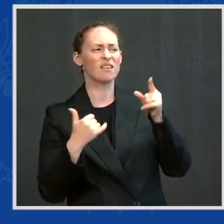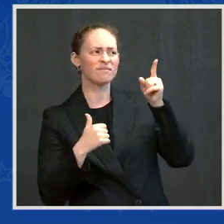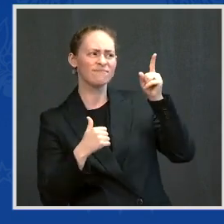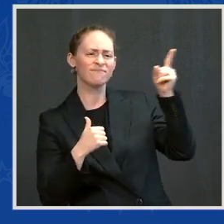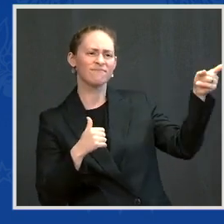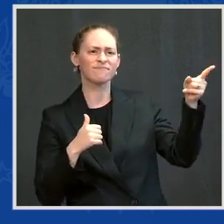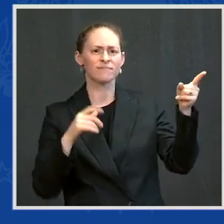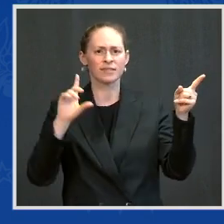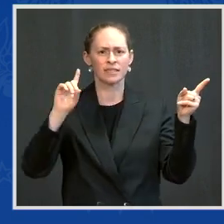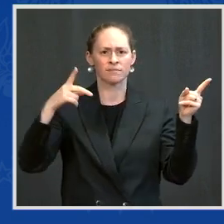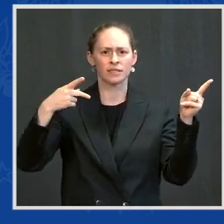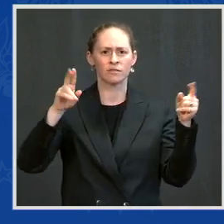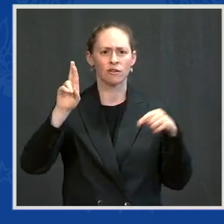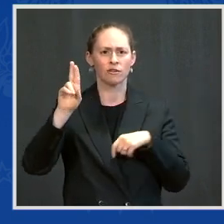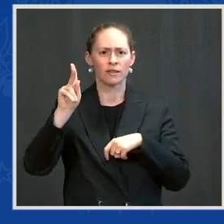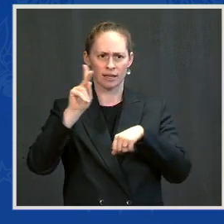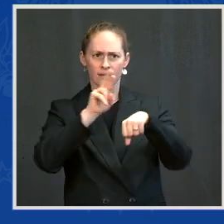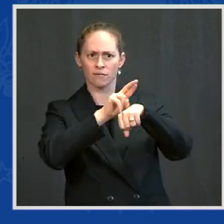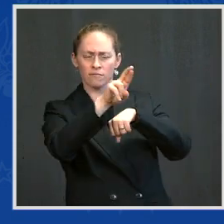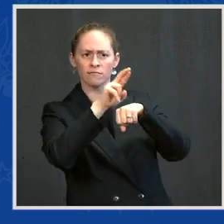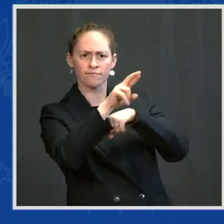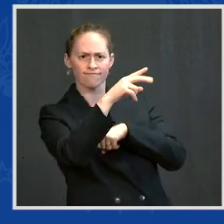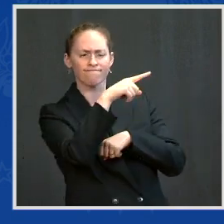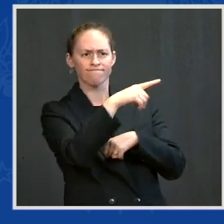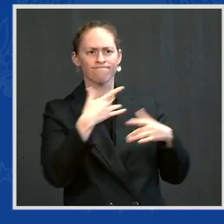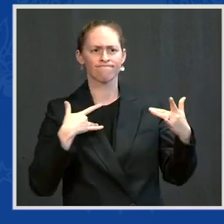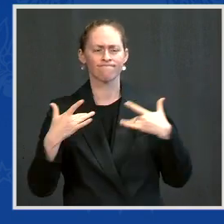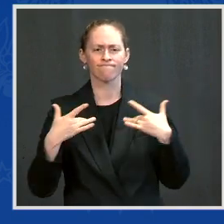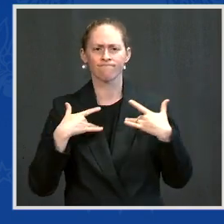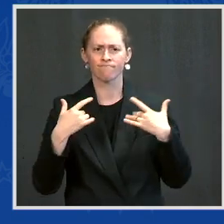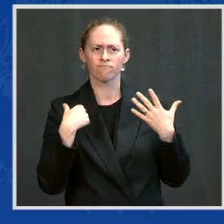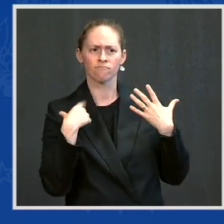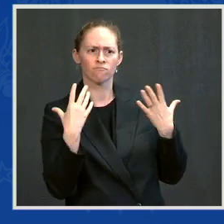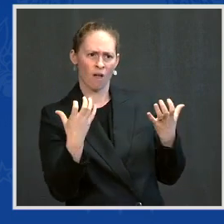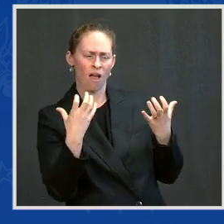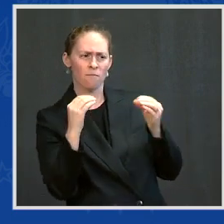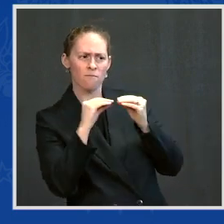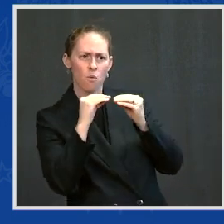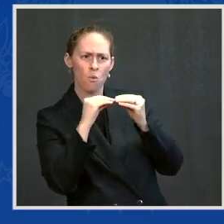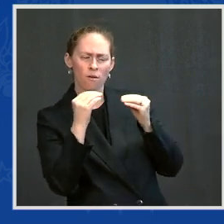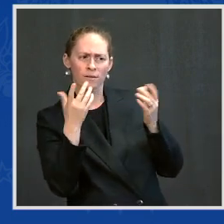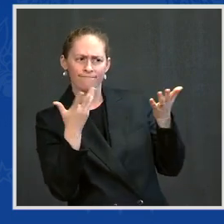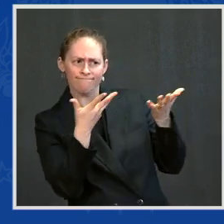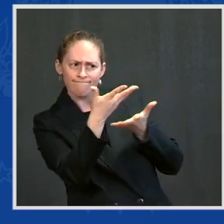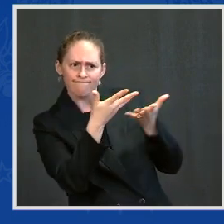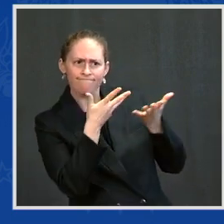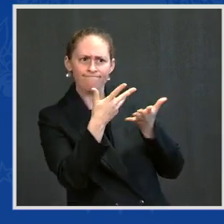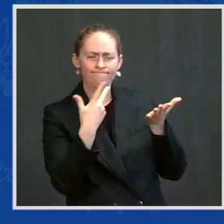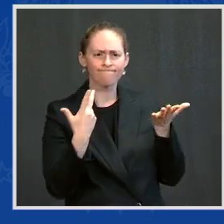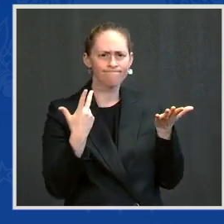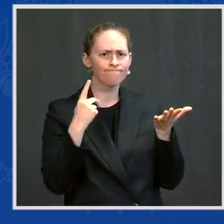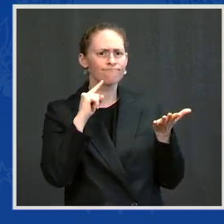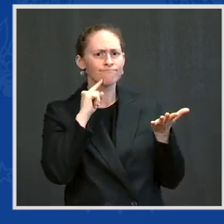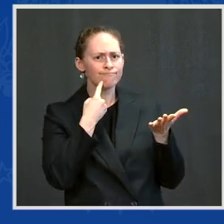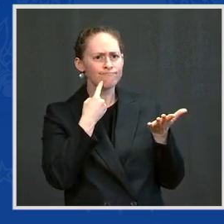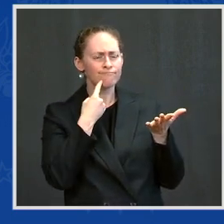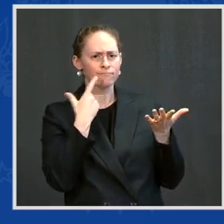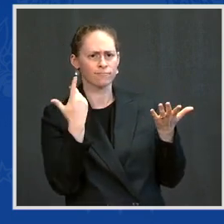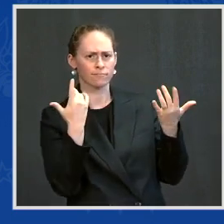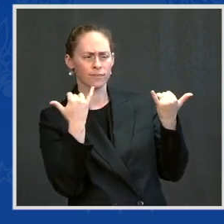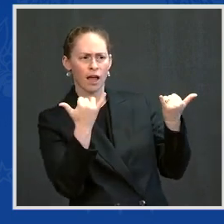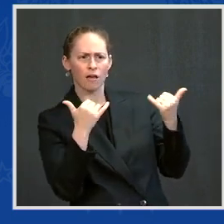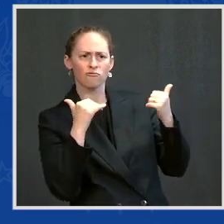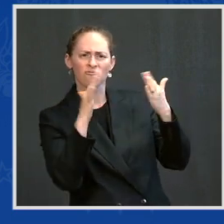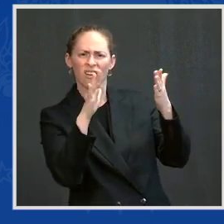diplomatically with the DPRK to take pragmatic steps that will reduce tensions as we move toward our